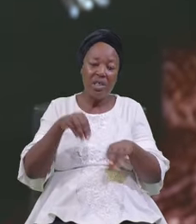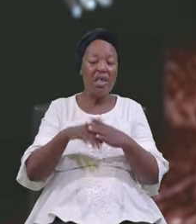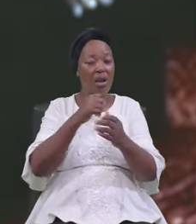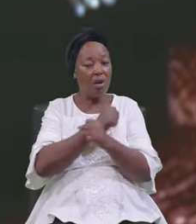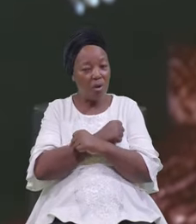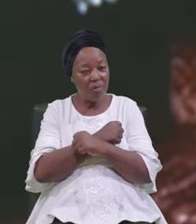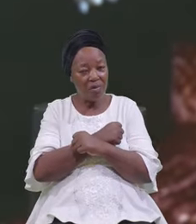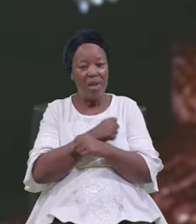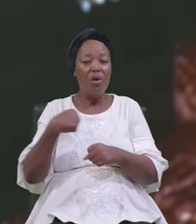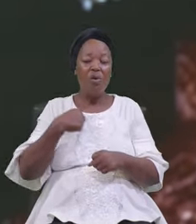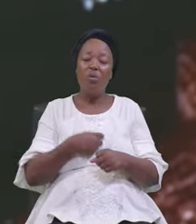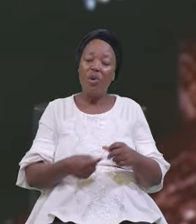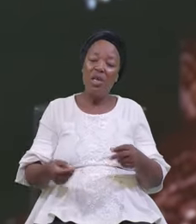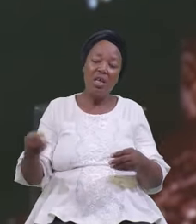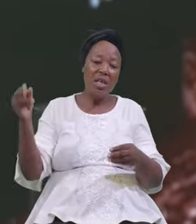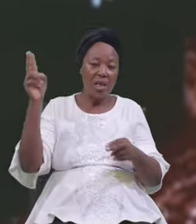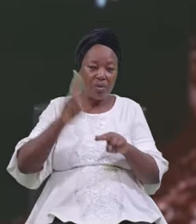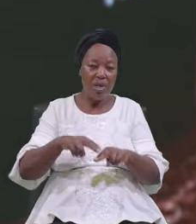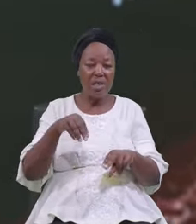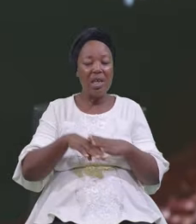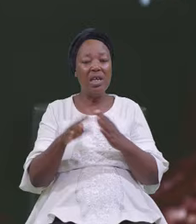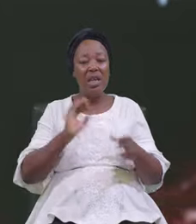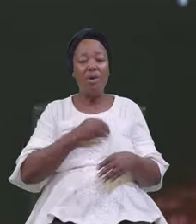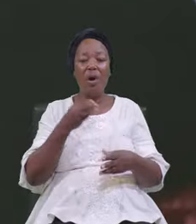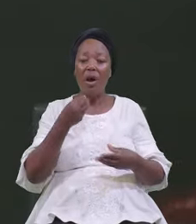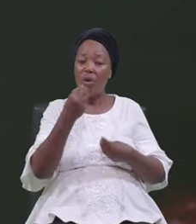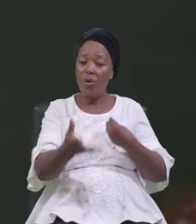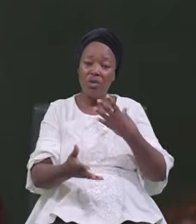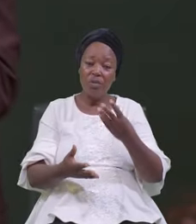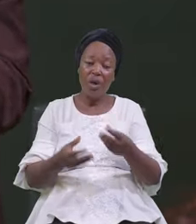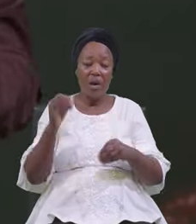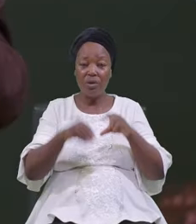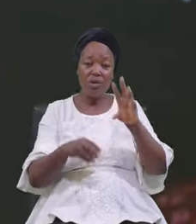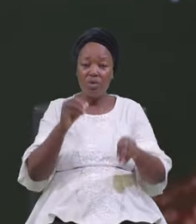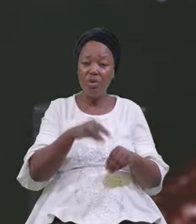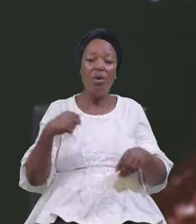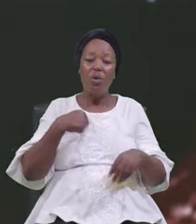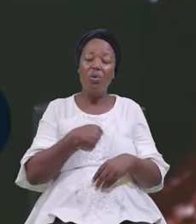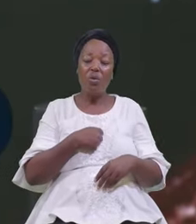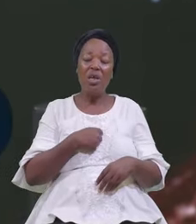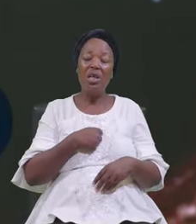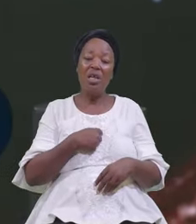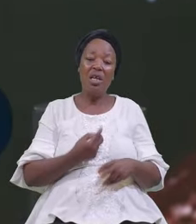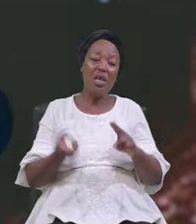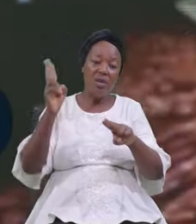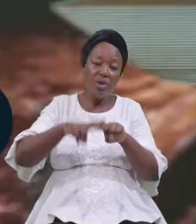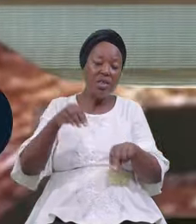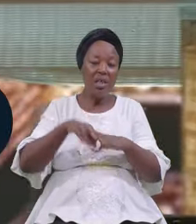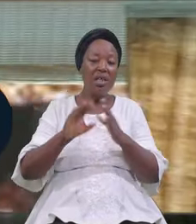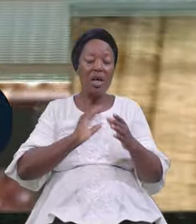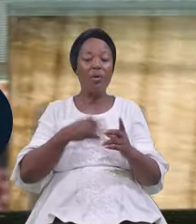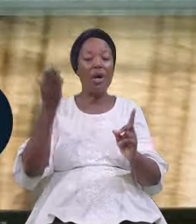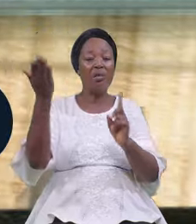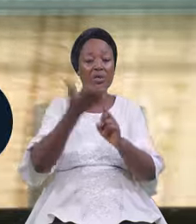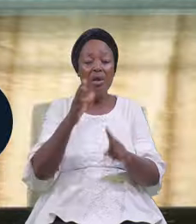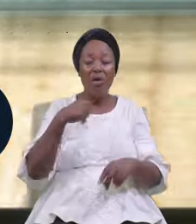we increase in our contribution, we increase in our consecration, we increase in our dedication, we